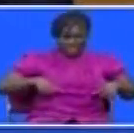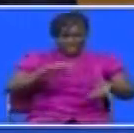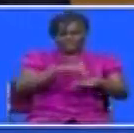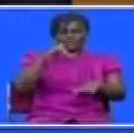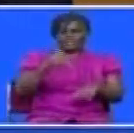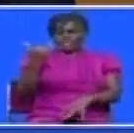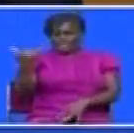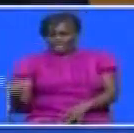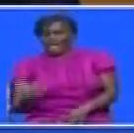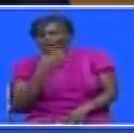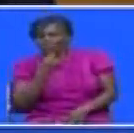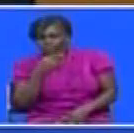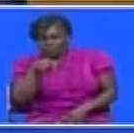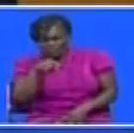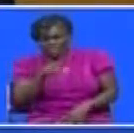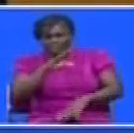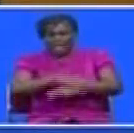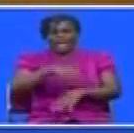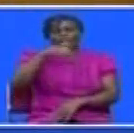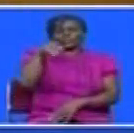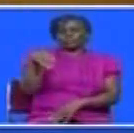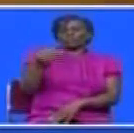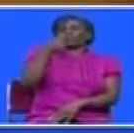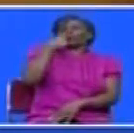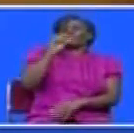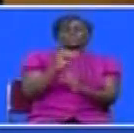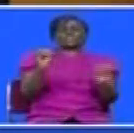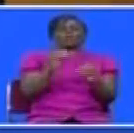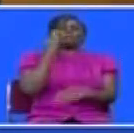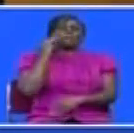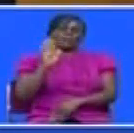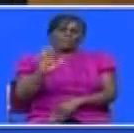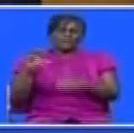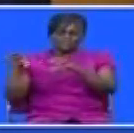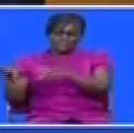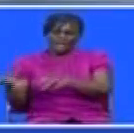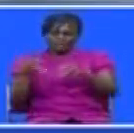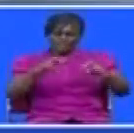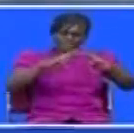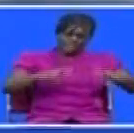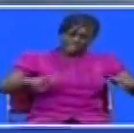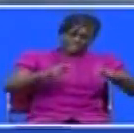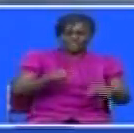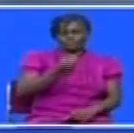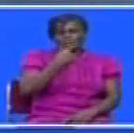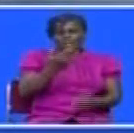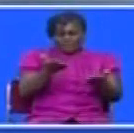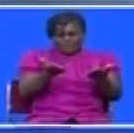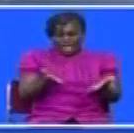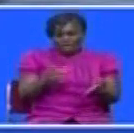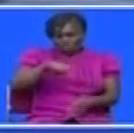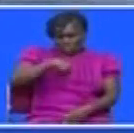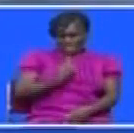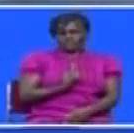As a young boy, Harold did not receive the polio vaccination, leaving his mother desperately searching for a cure. He has now taken it